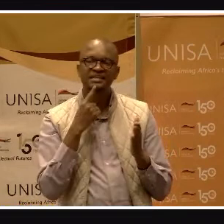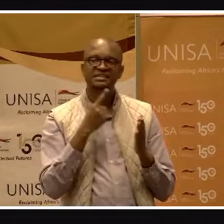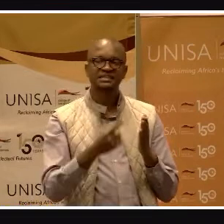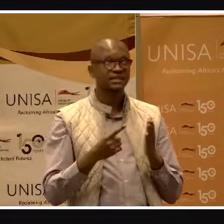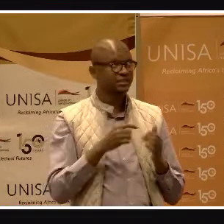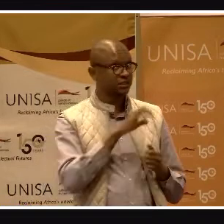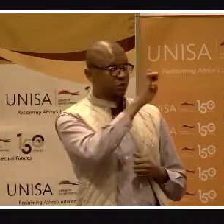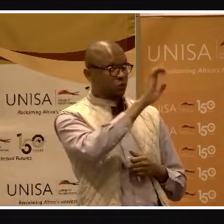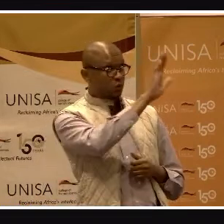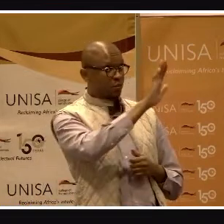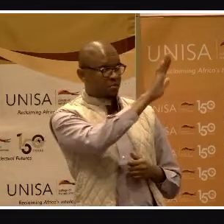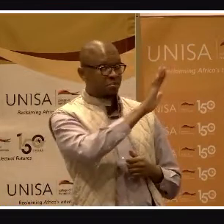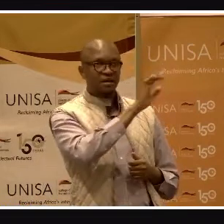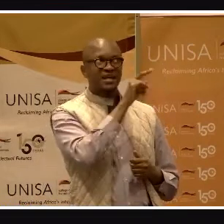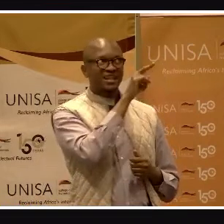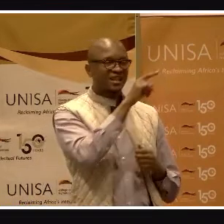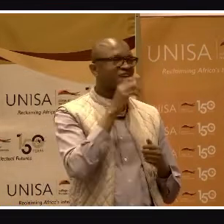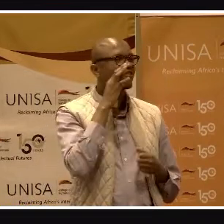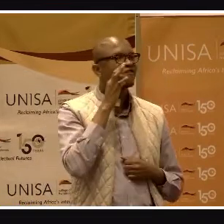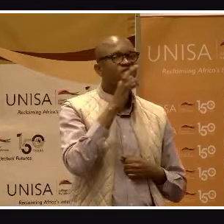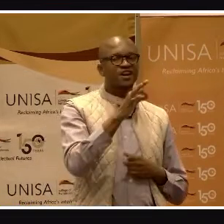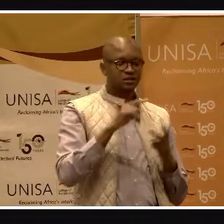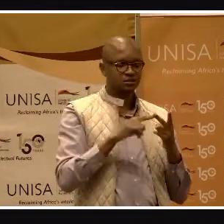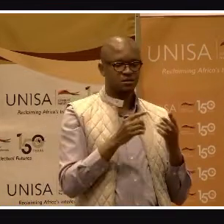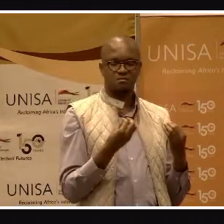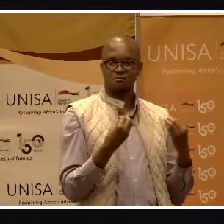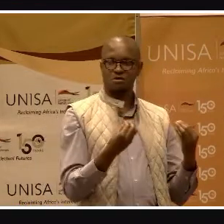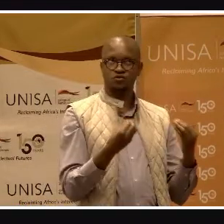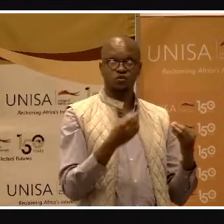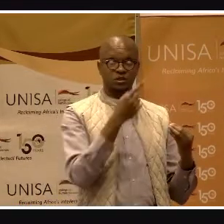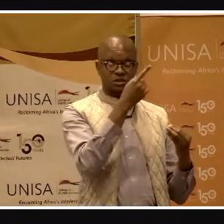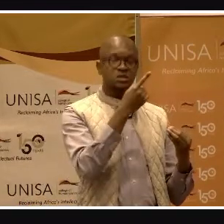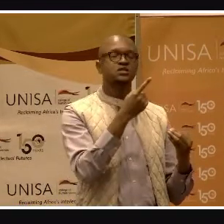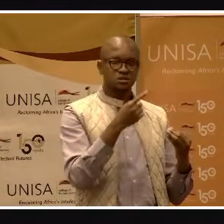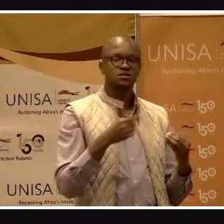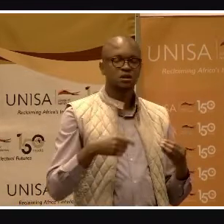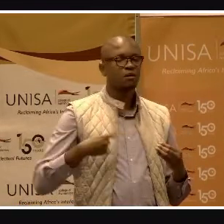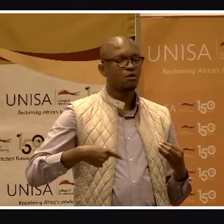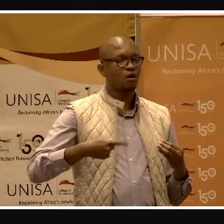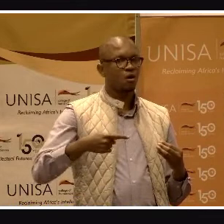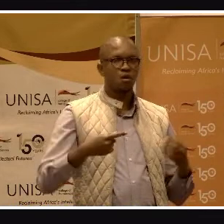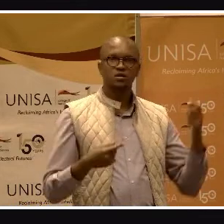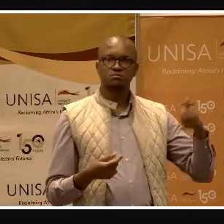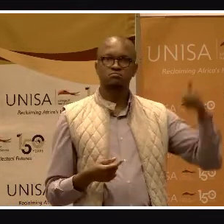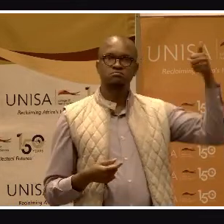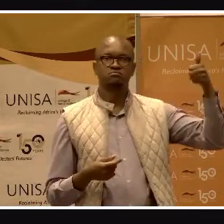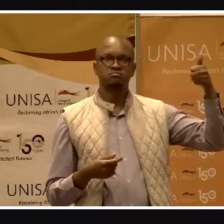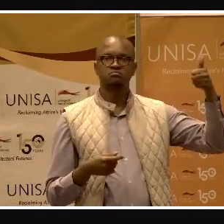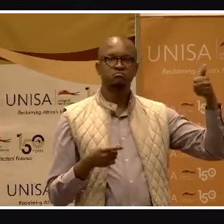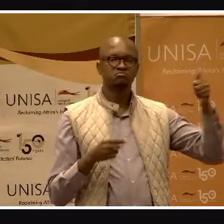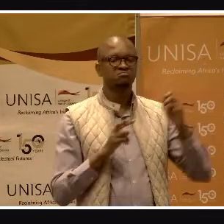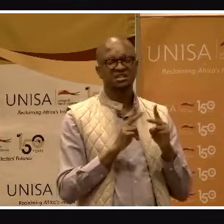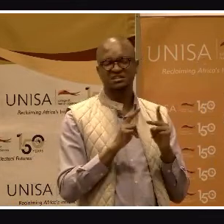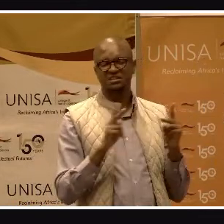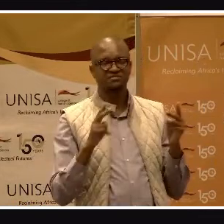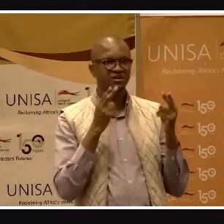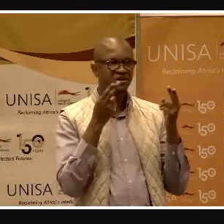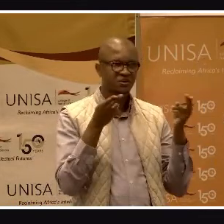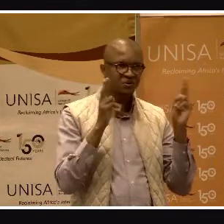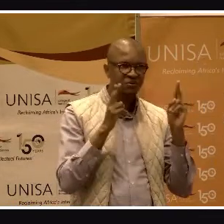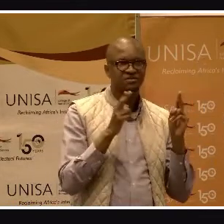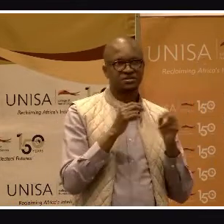and Portuguese are having higher priority and superiority in various institutions and the media in